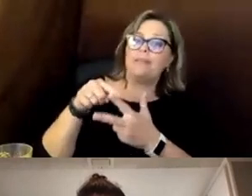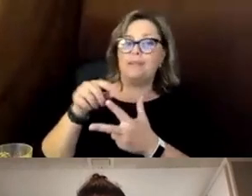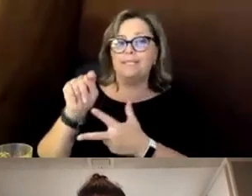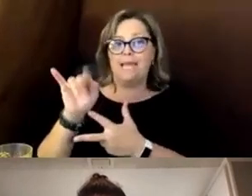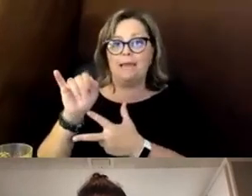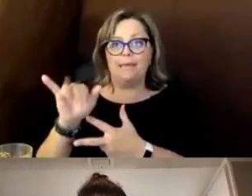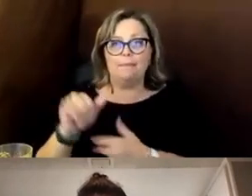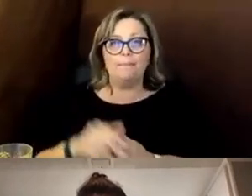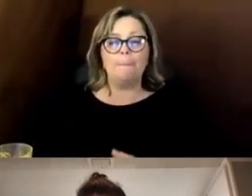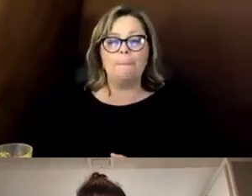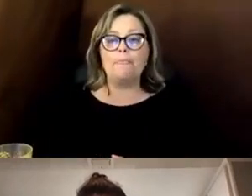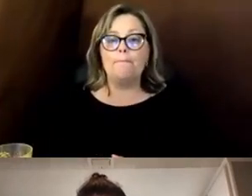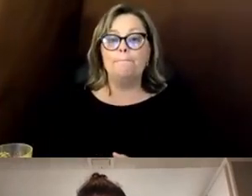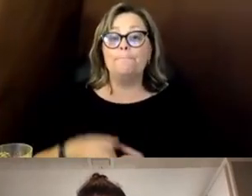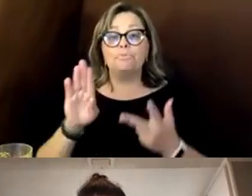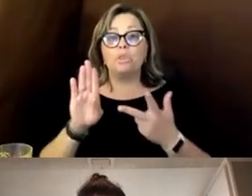Well, great. Well, thank you for having me.